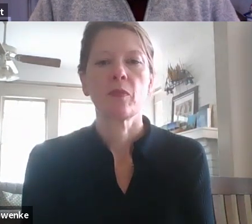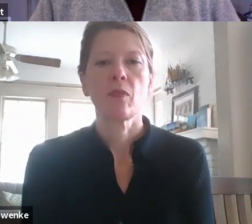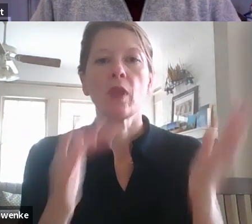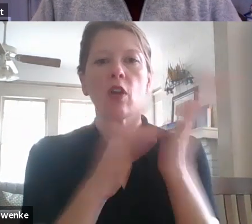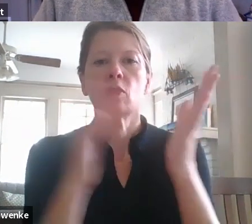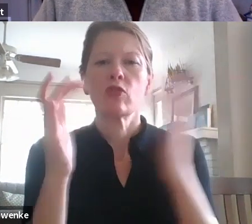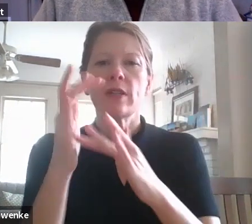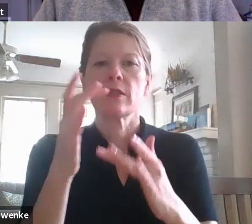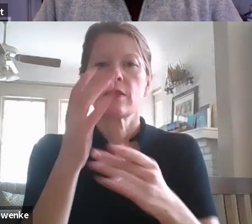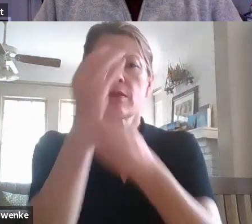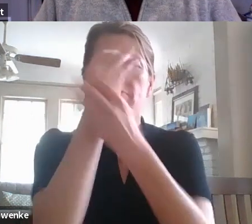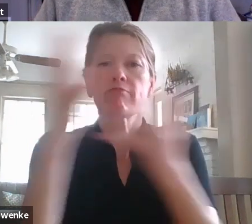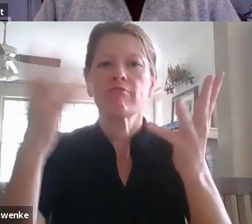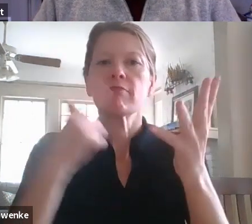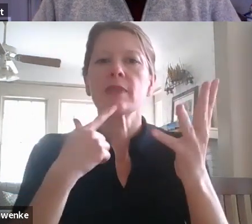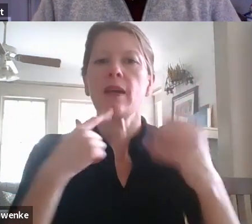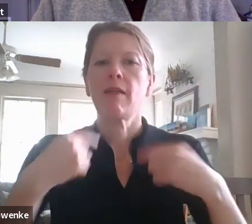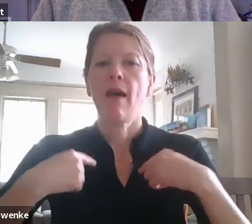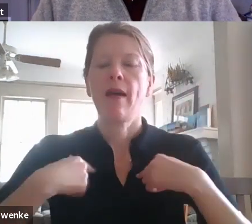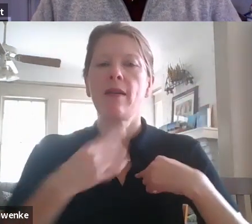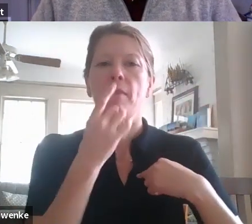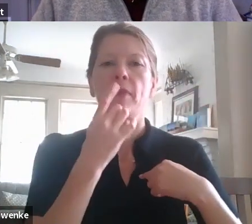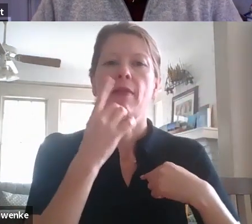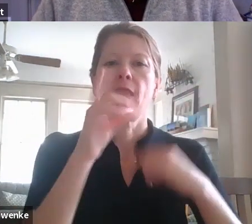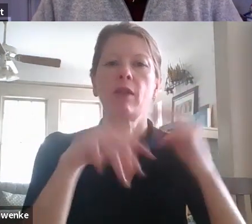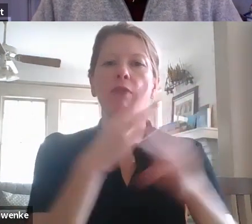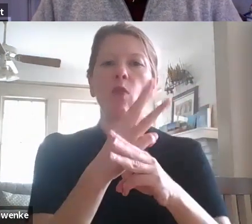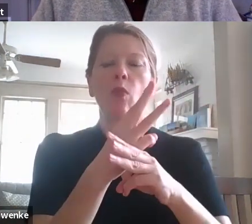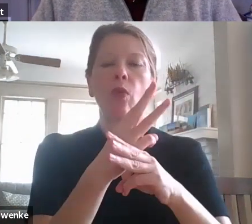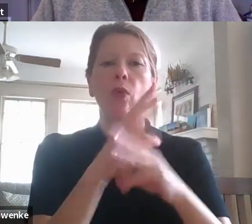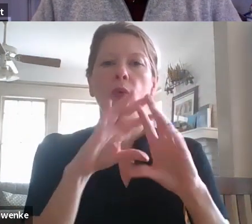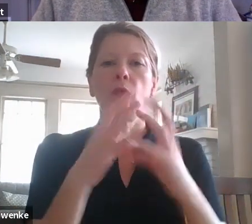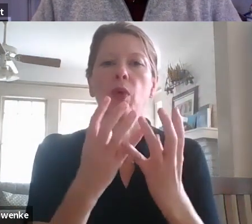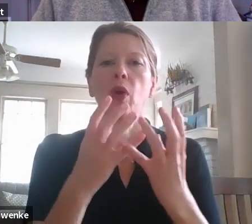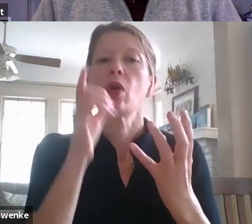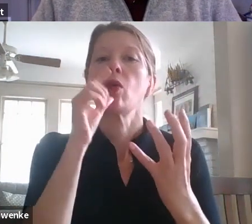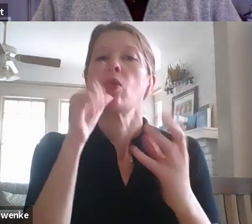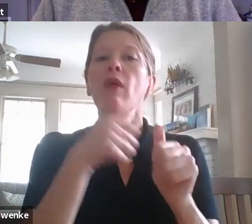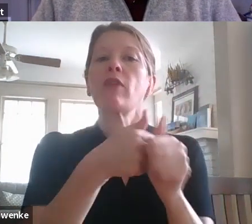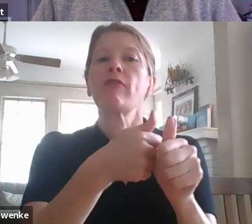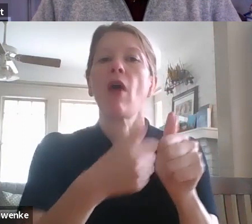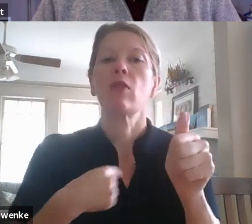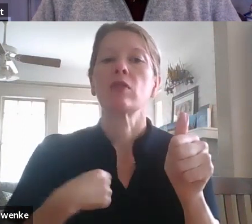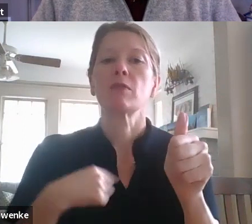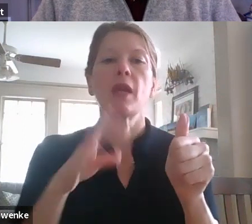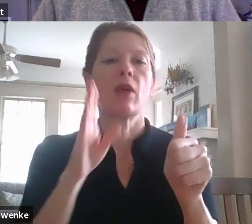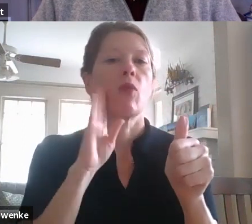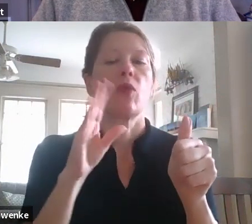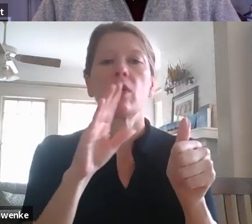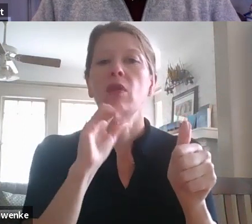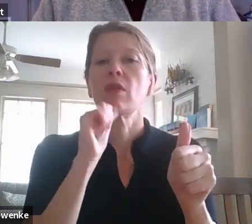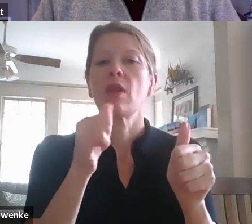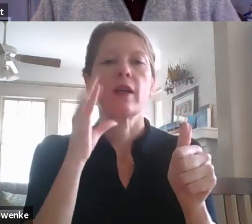Jesus said, "I am the light of the world. Whoever follows me will not walk in